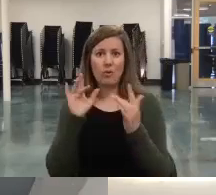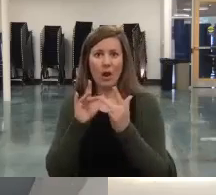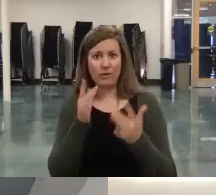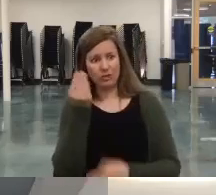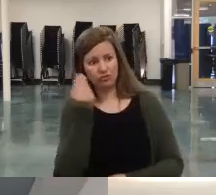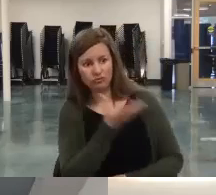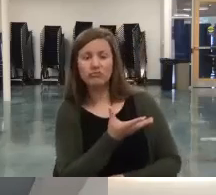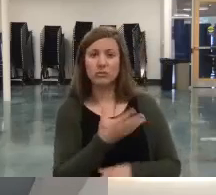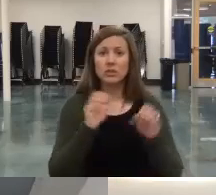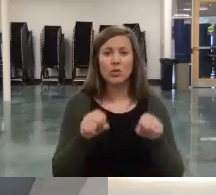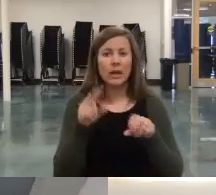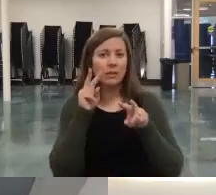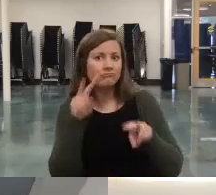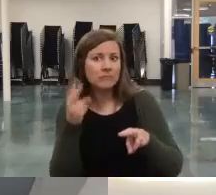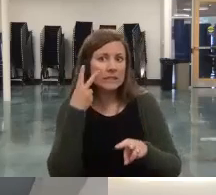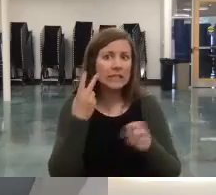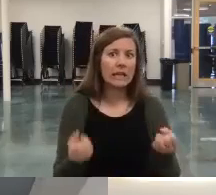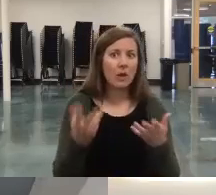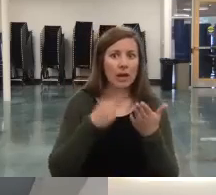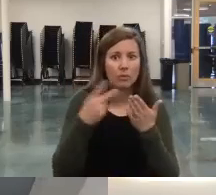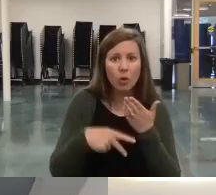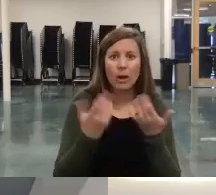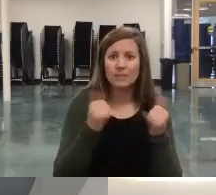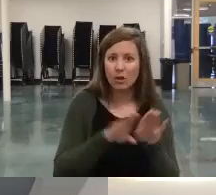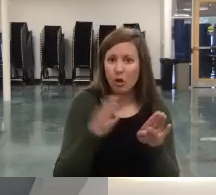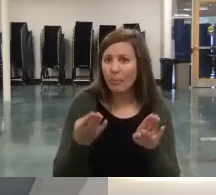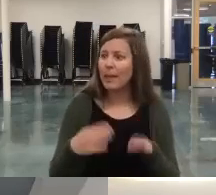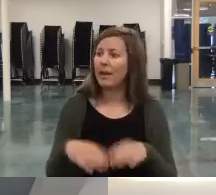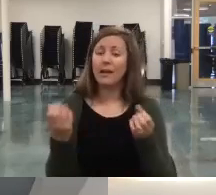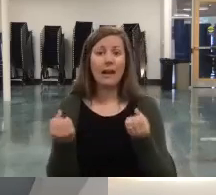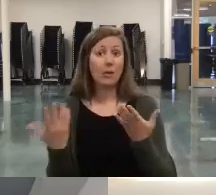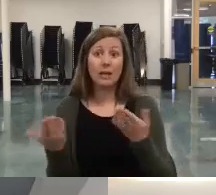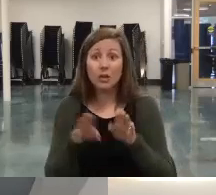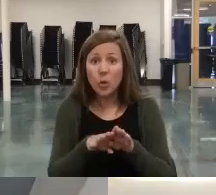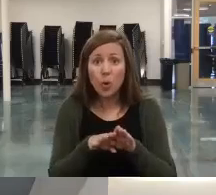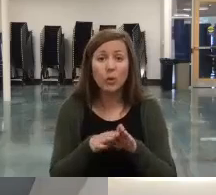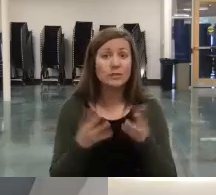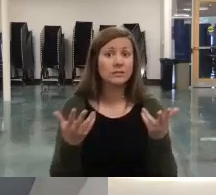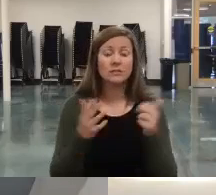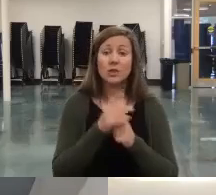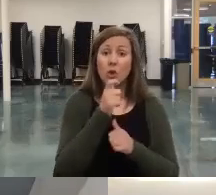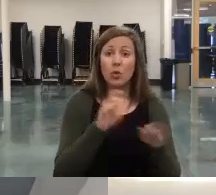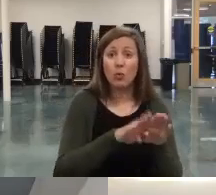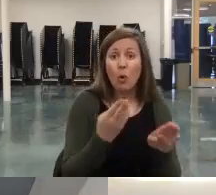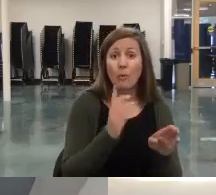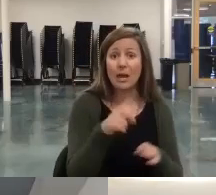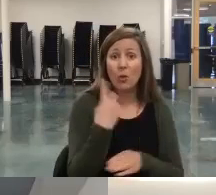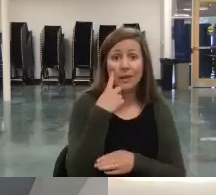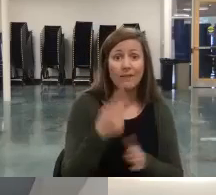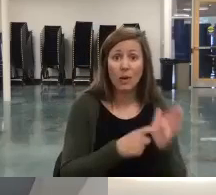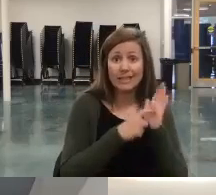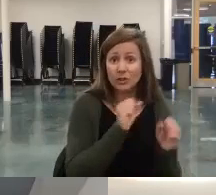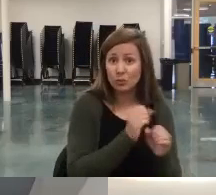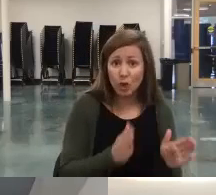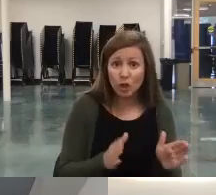eye on how many programs were open across the state, how many were closed across the state, who was open to serve just first responders, so on and